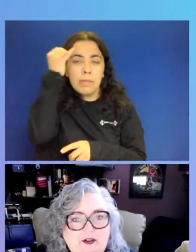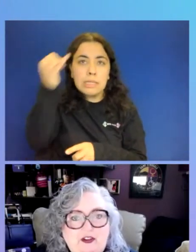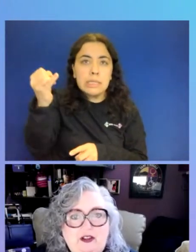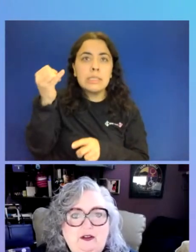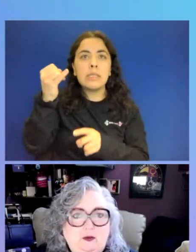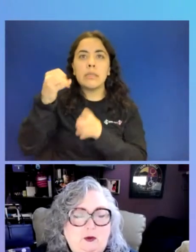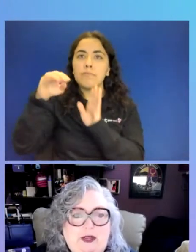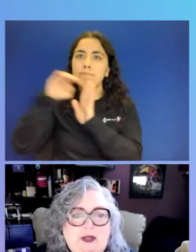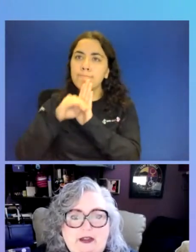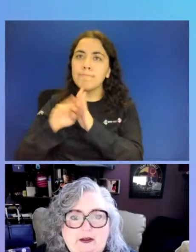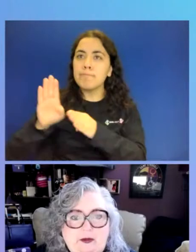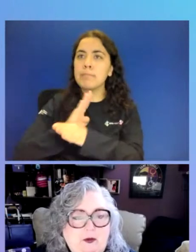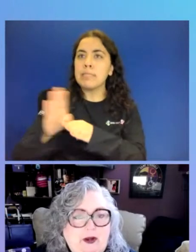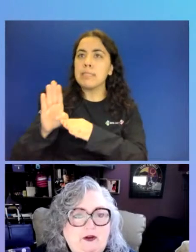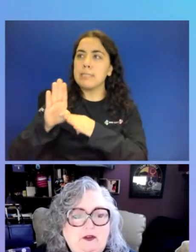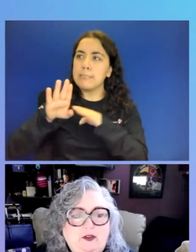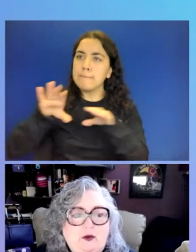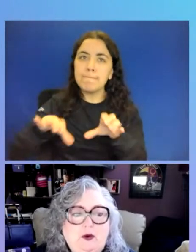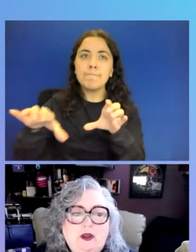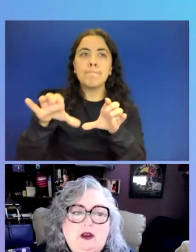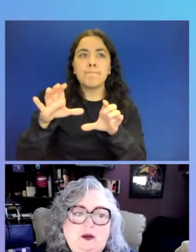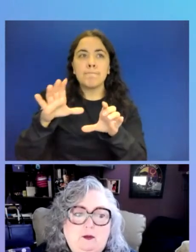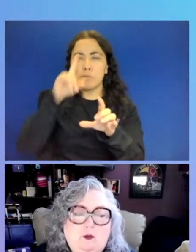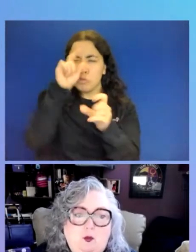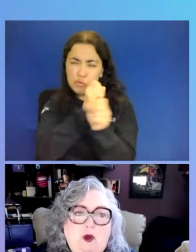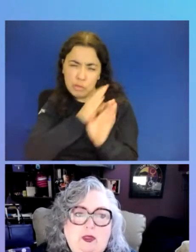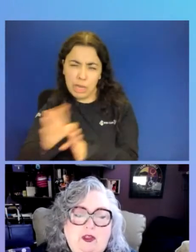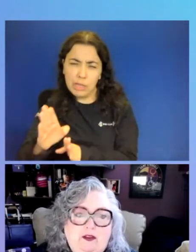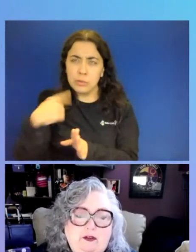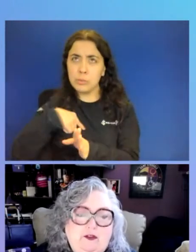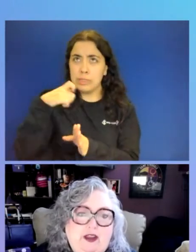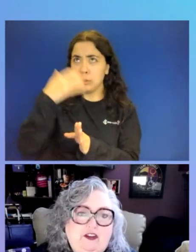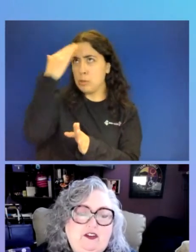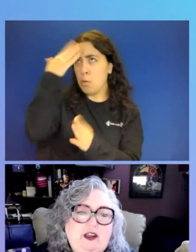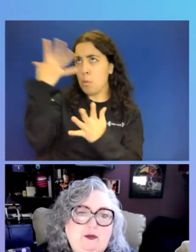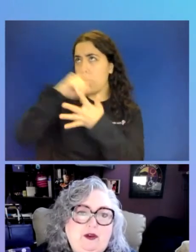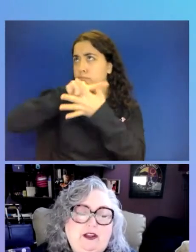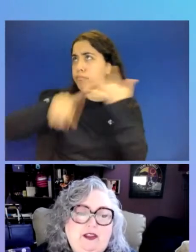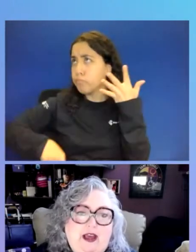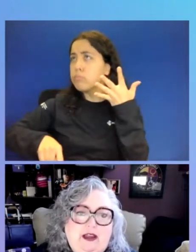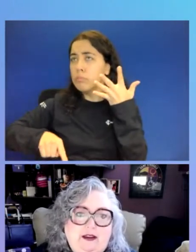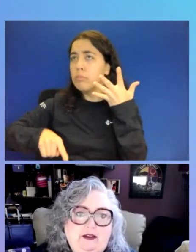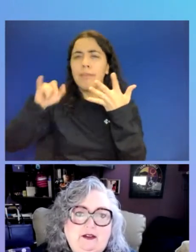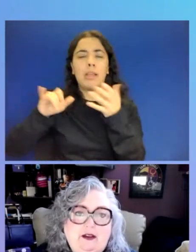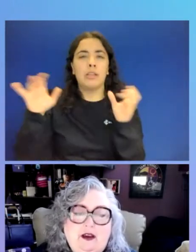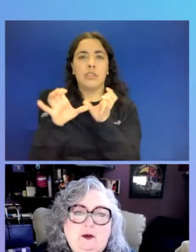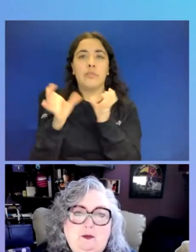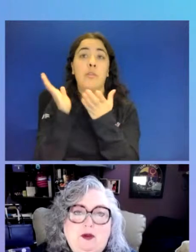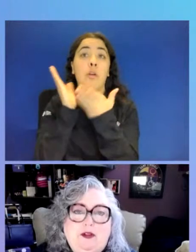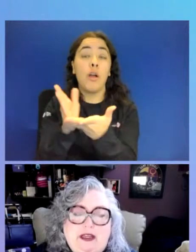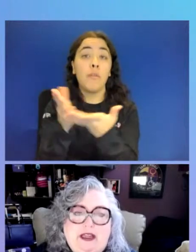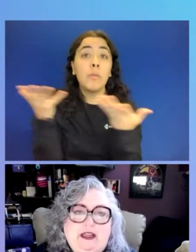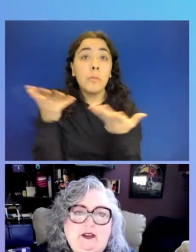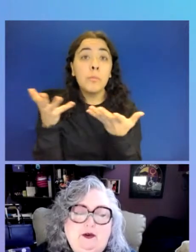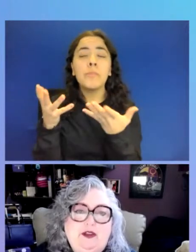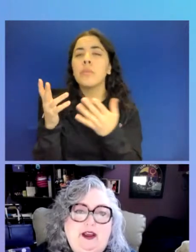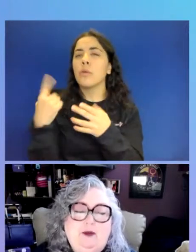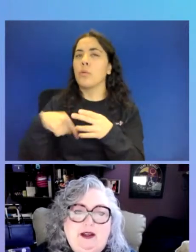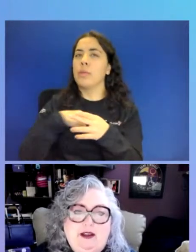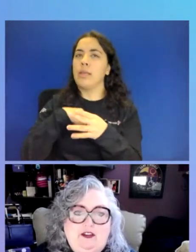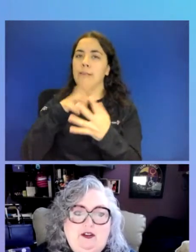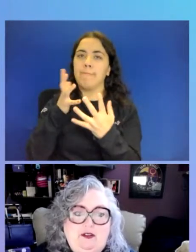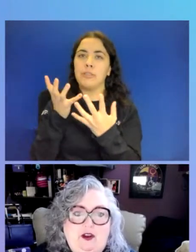management strategies. What do we need to be aware of? So what these certifications can bring to that is building in